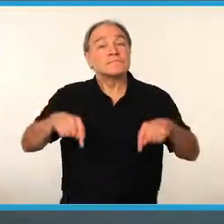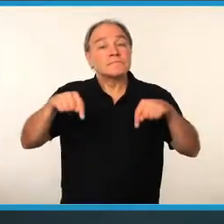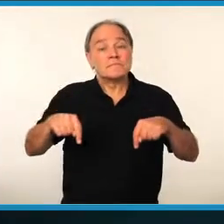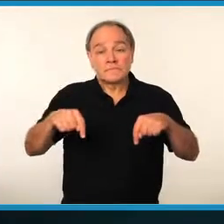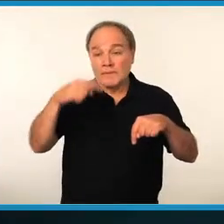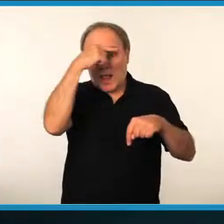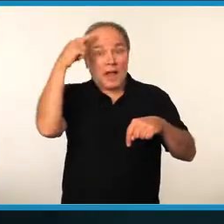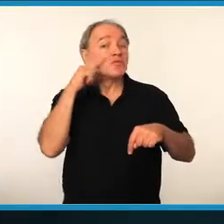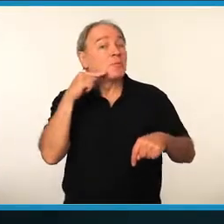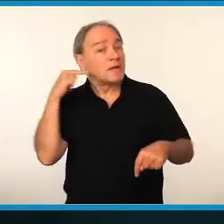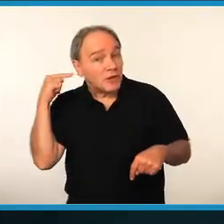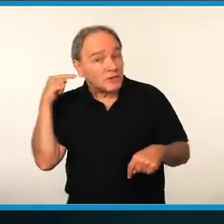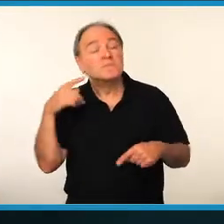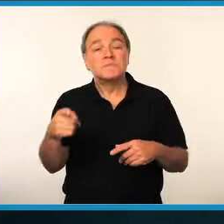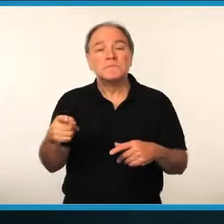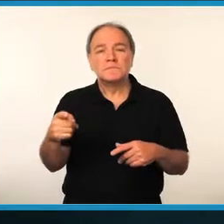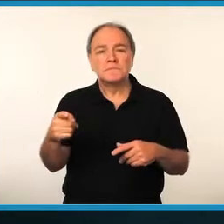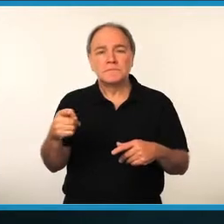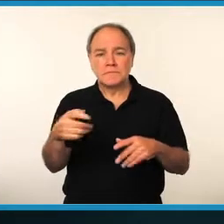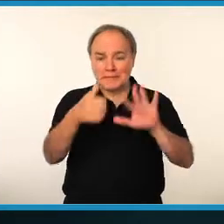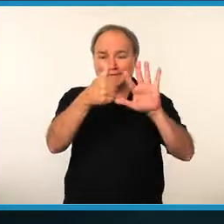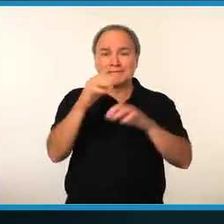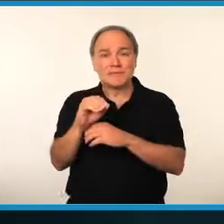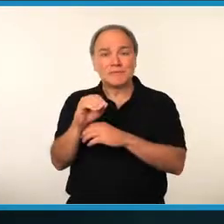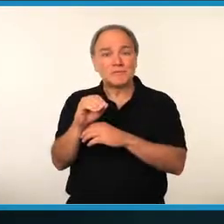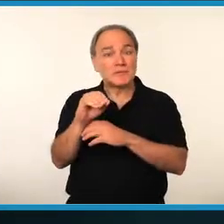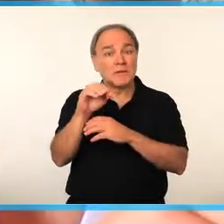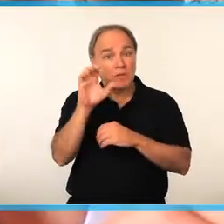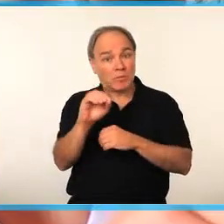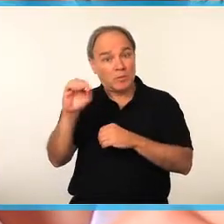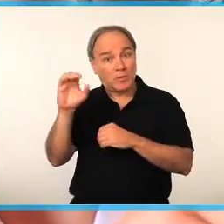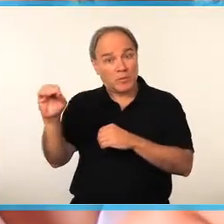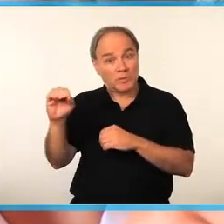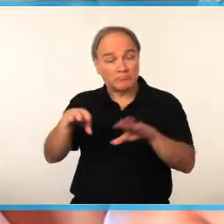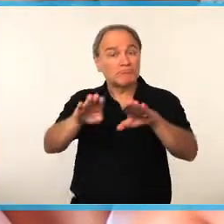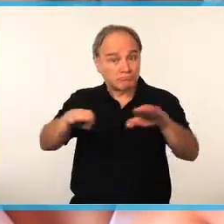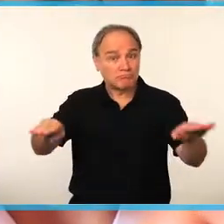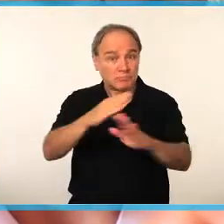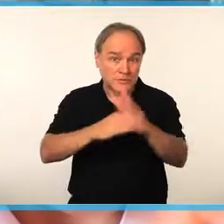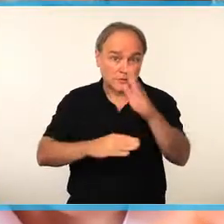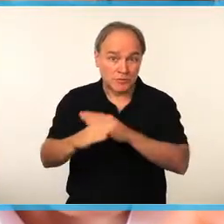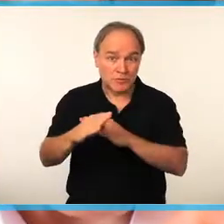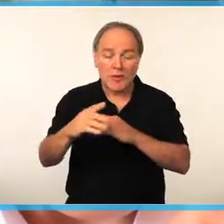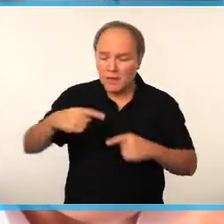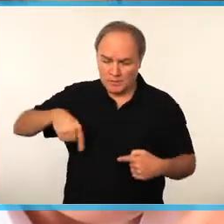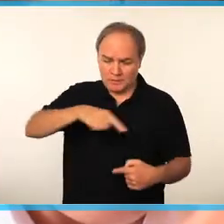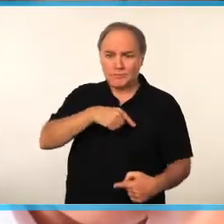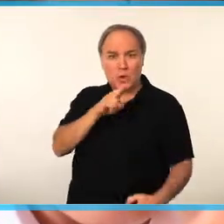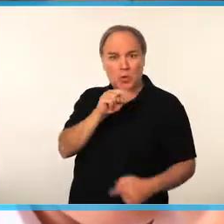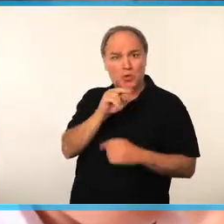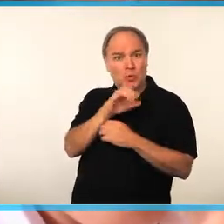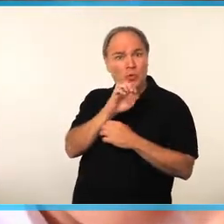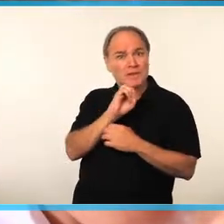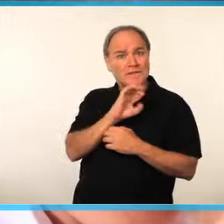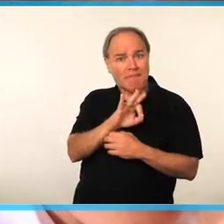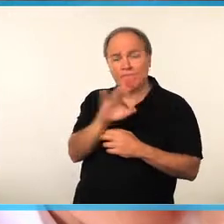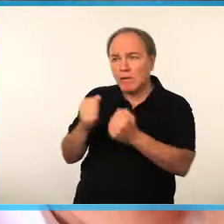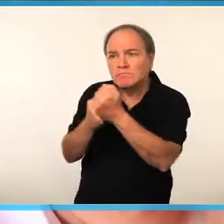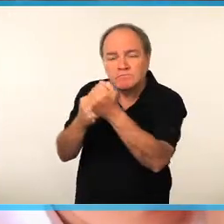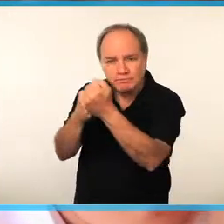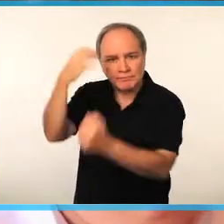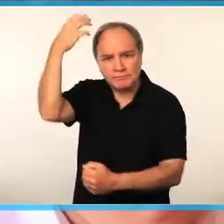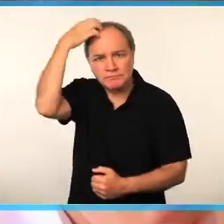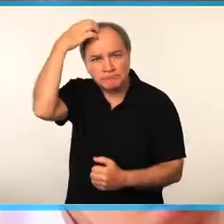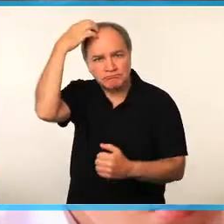Here in Azerbaijan, we have 60,000 children with disability. We in UNICEF support the government